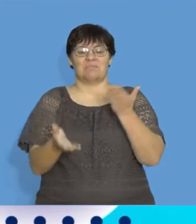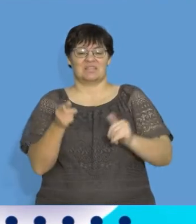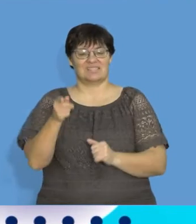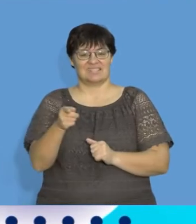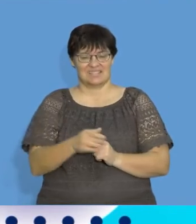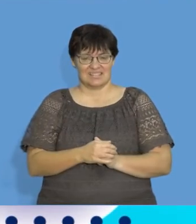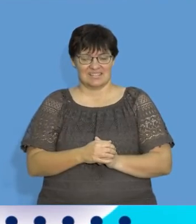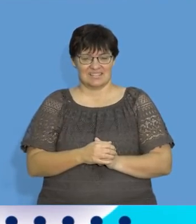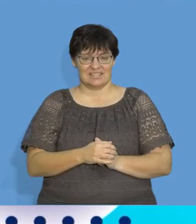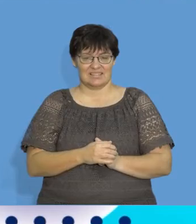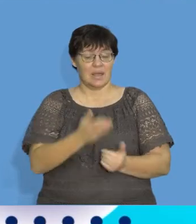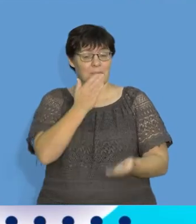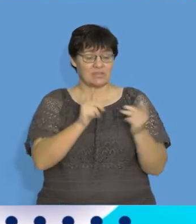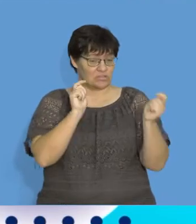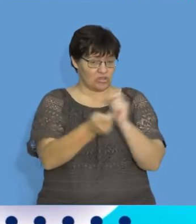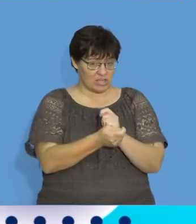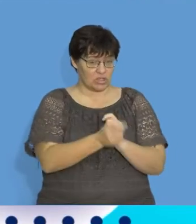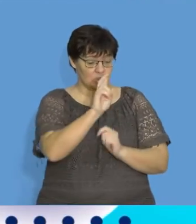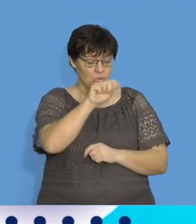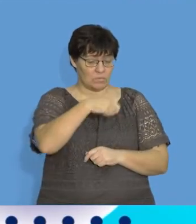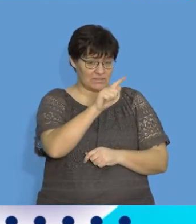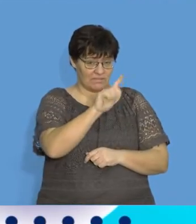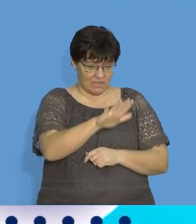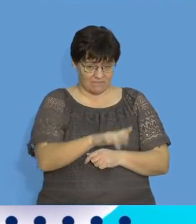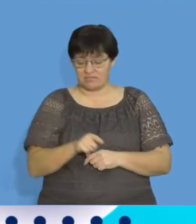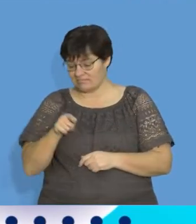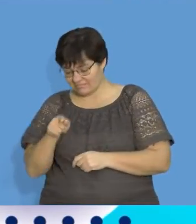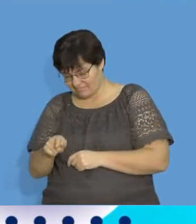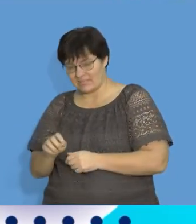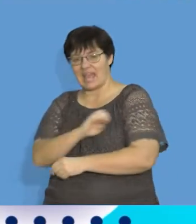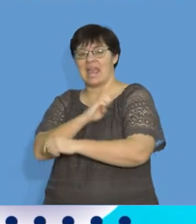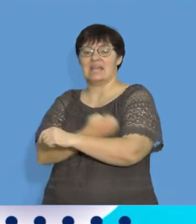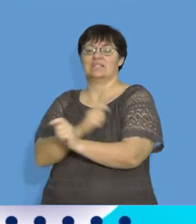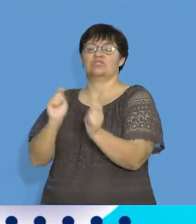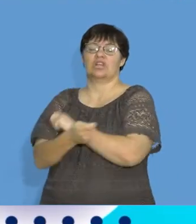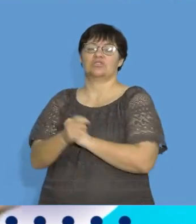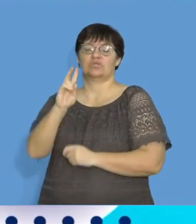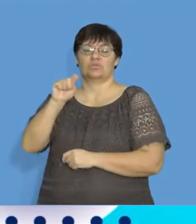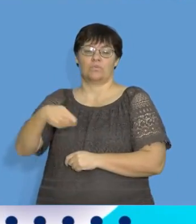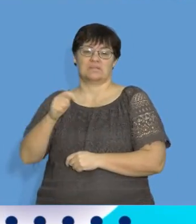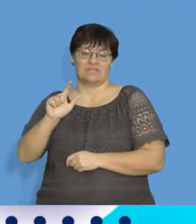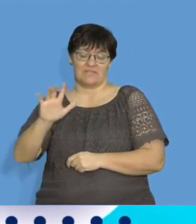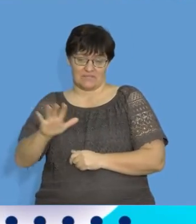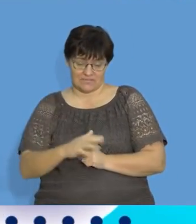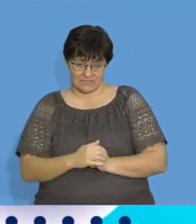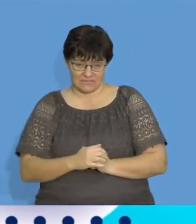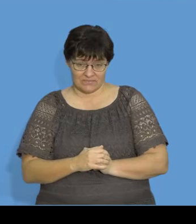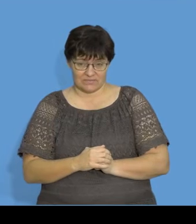mass. The mass changed by a factor of 2.75, energy changed by a factor of